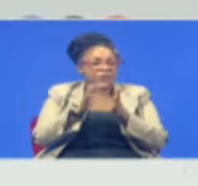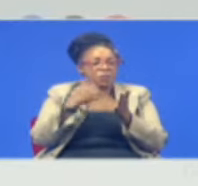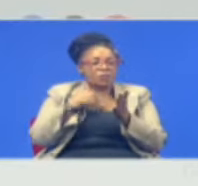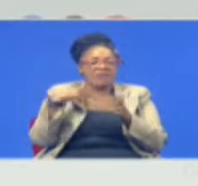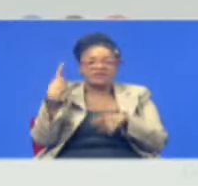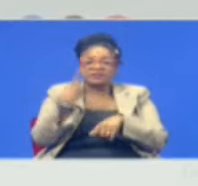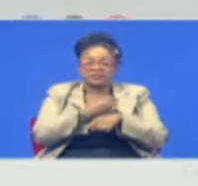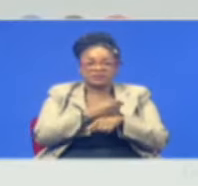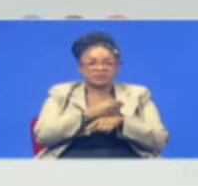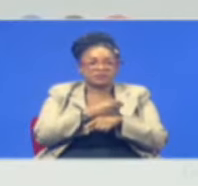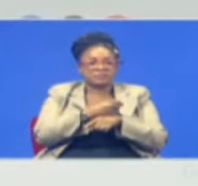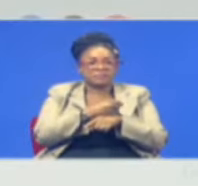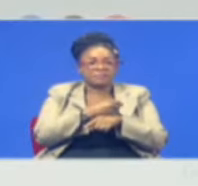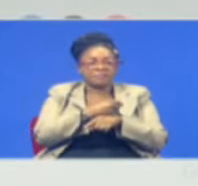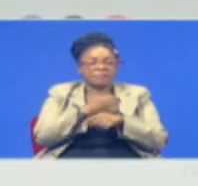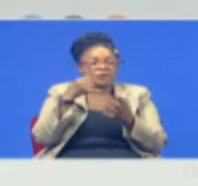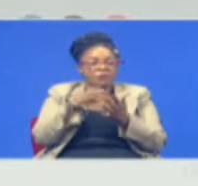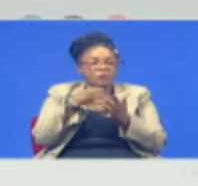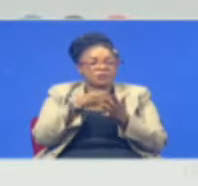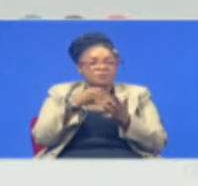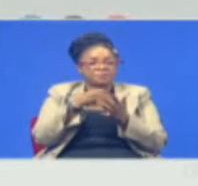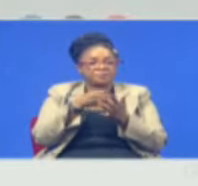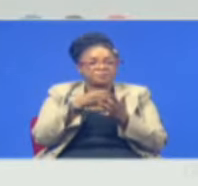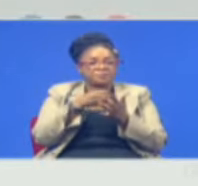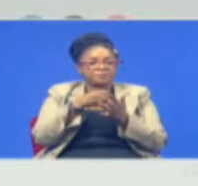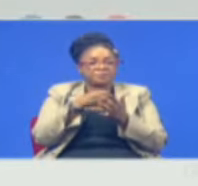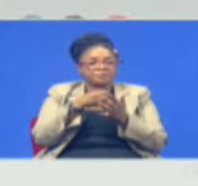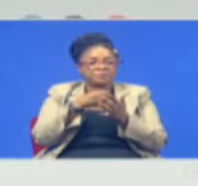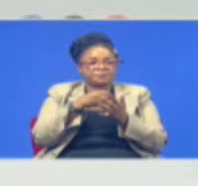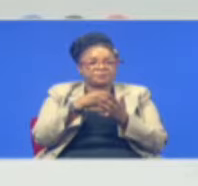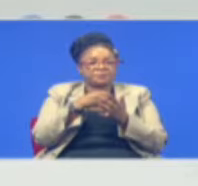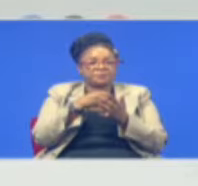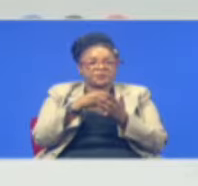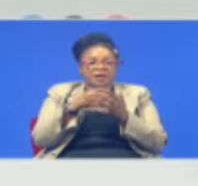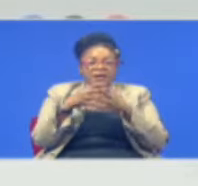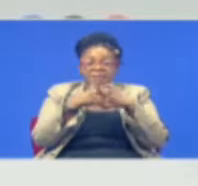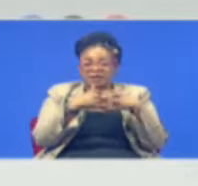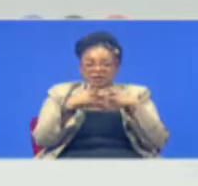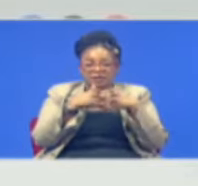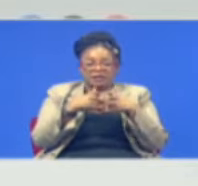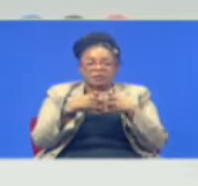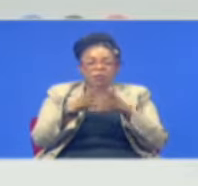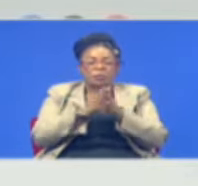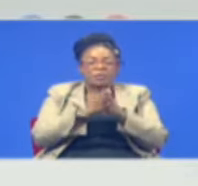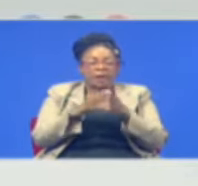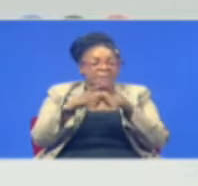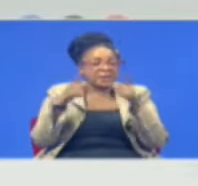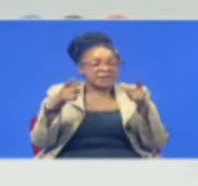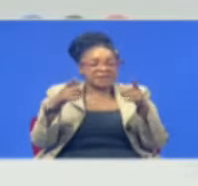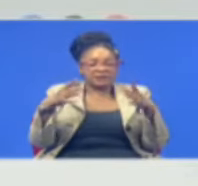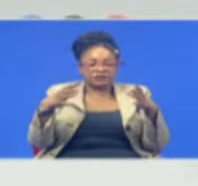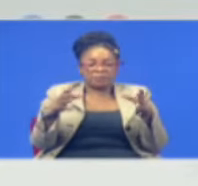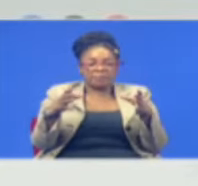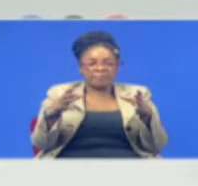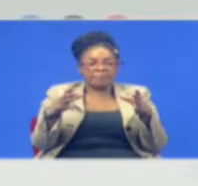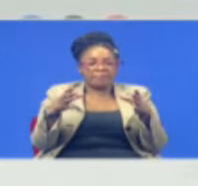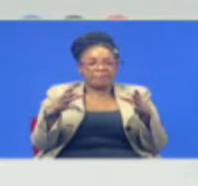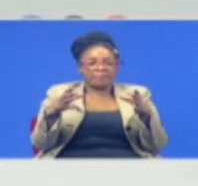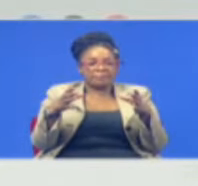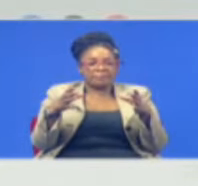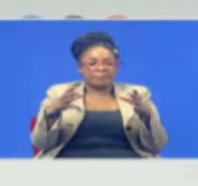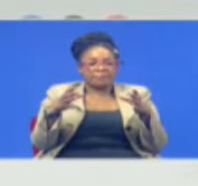vaccinated. Including United States with their big team and a number